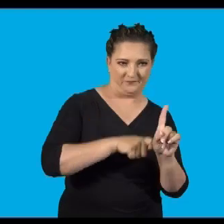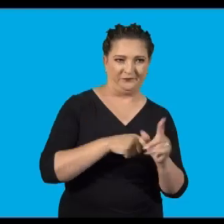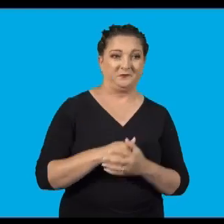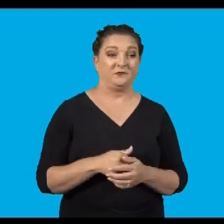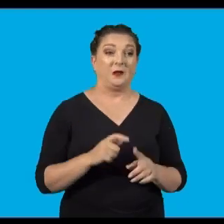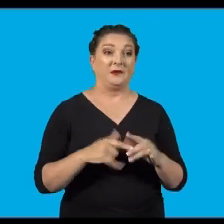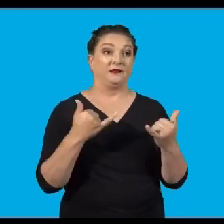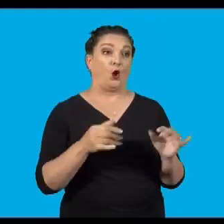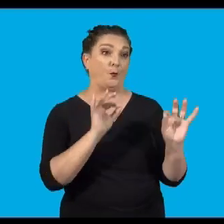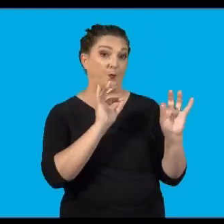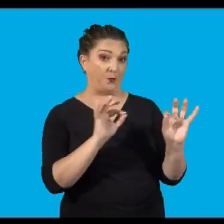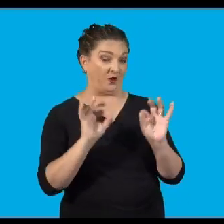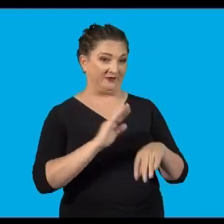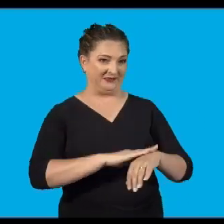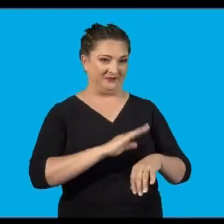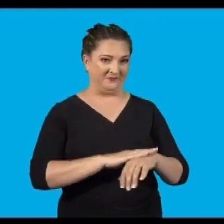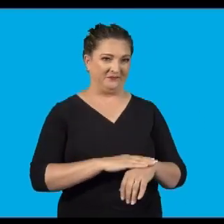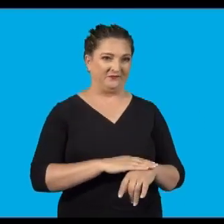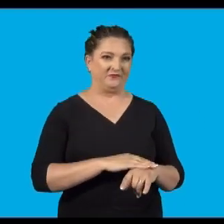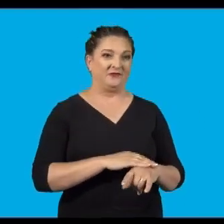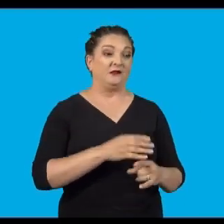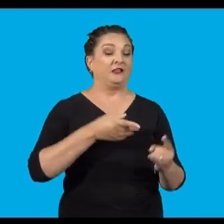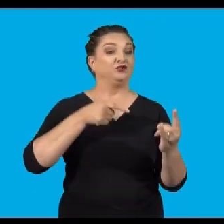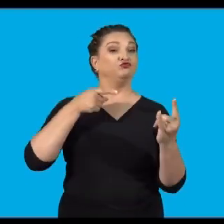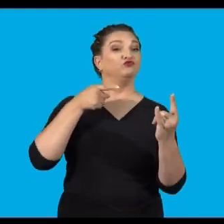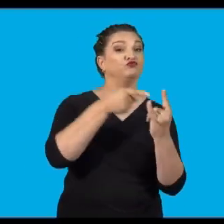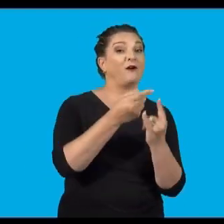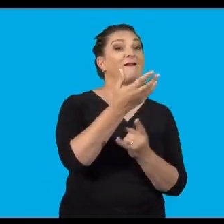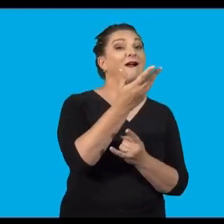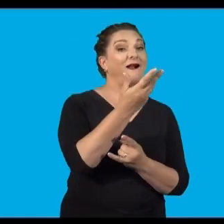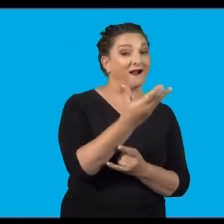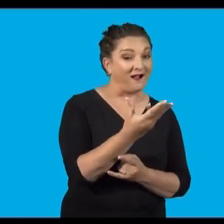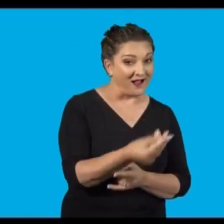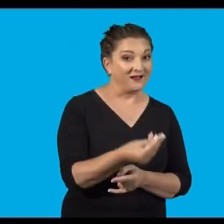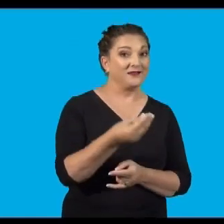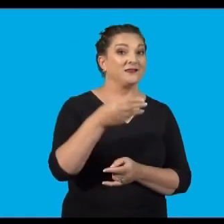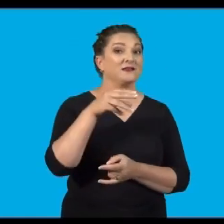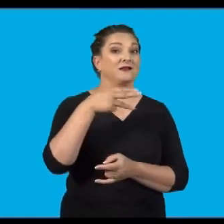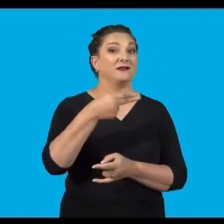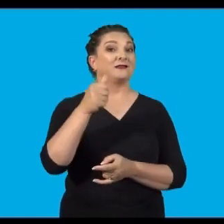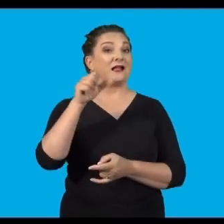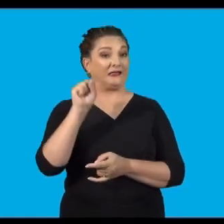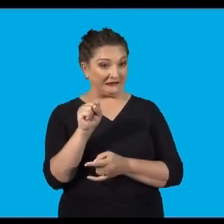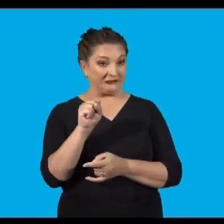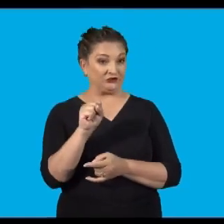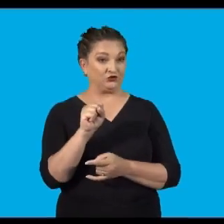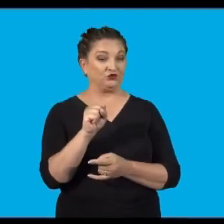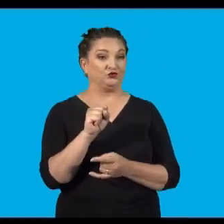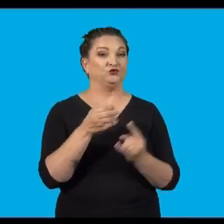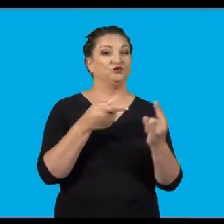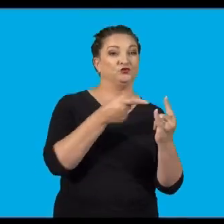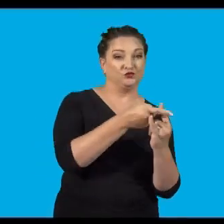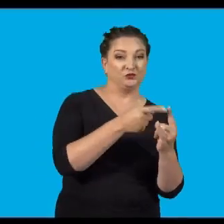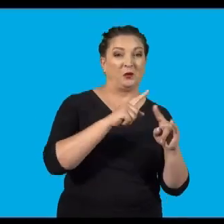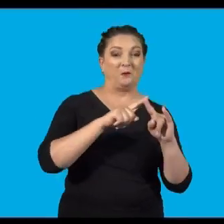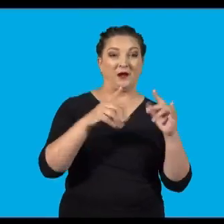The past tense, perfect tense, excuse me, the striker has scored a goal. Then our